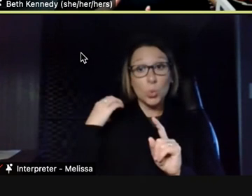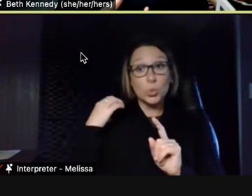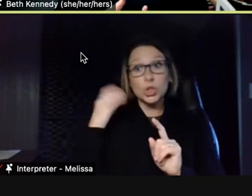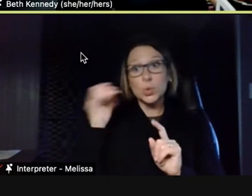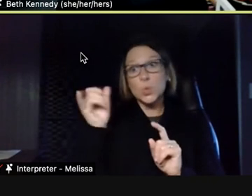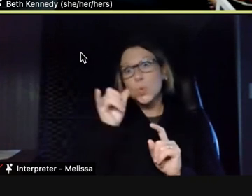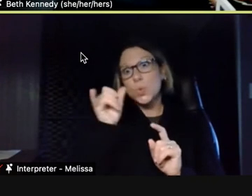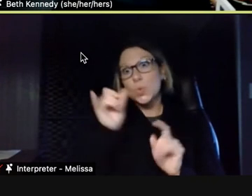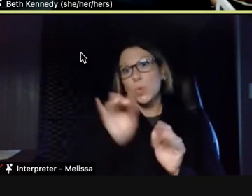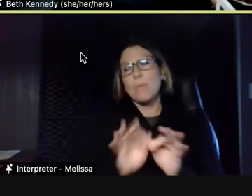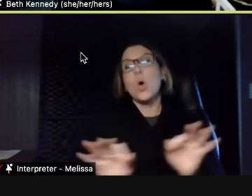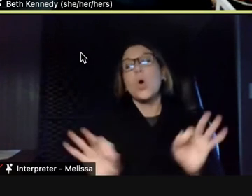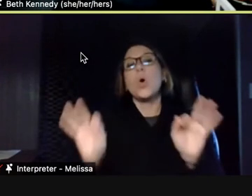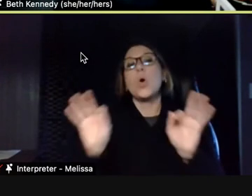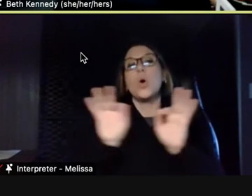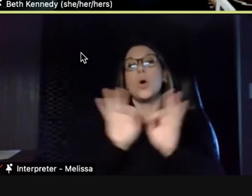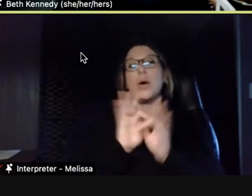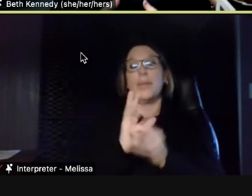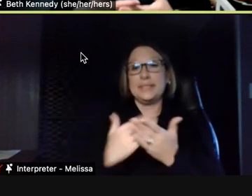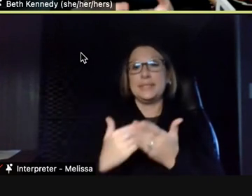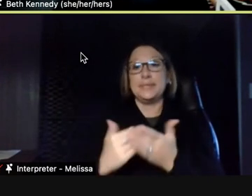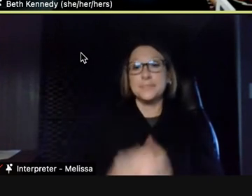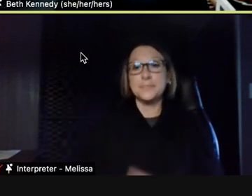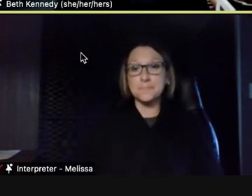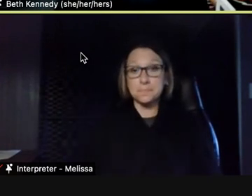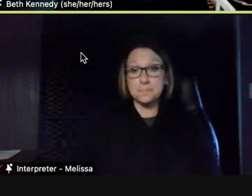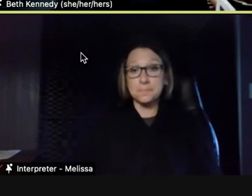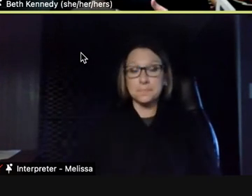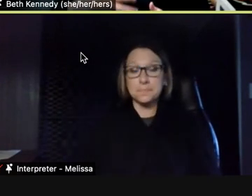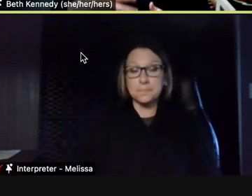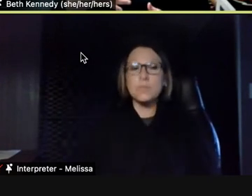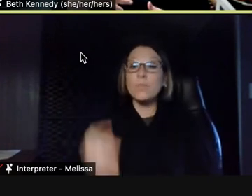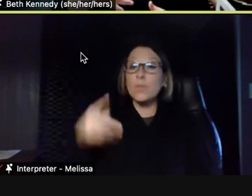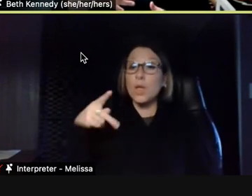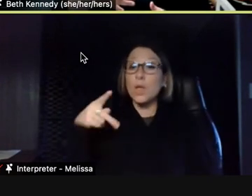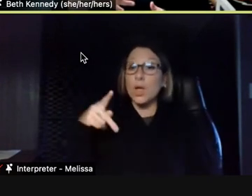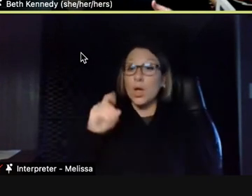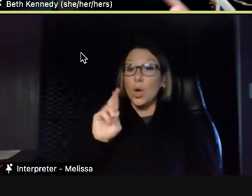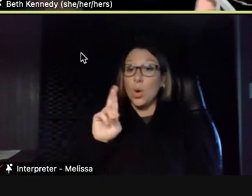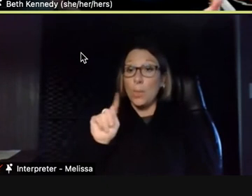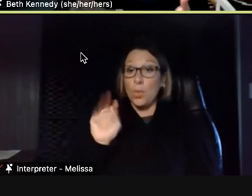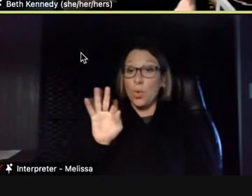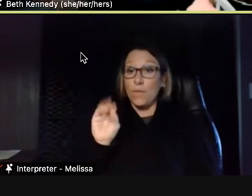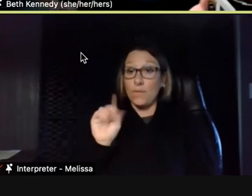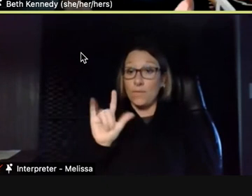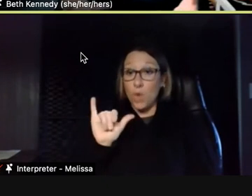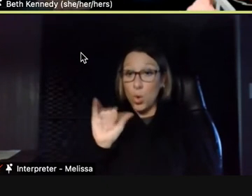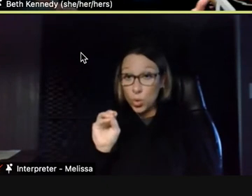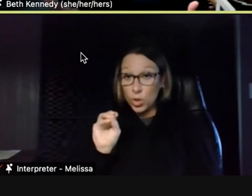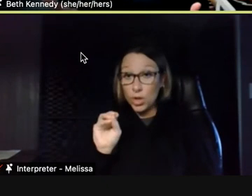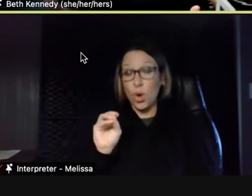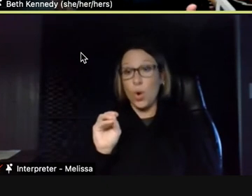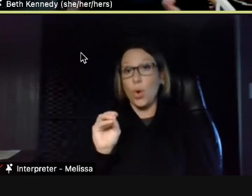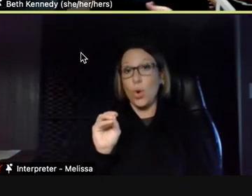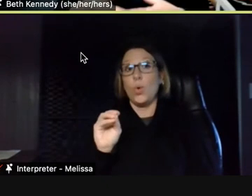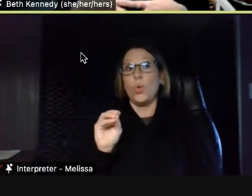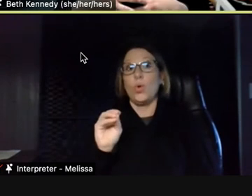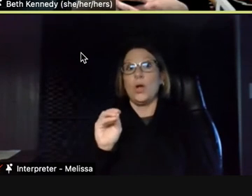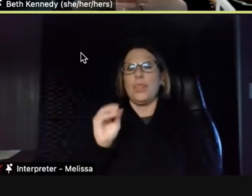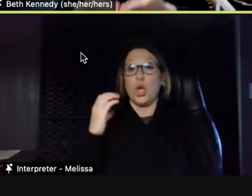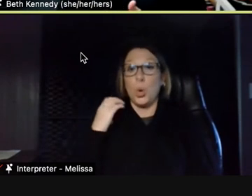critical piece. And this portfolio and the coaching feedback